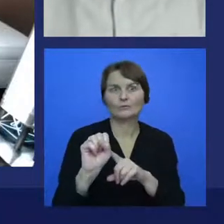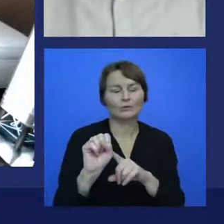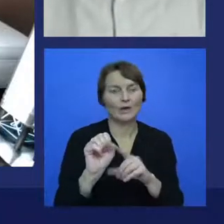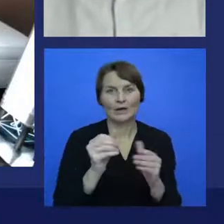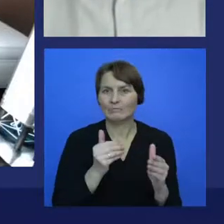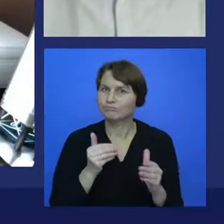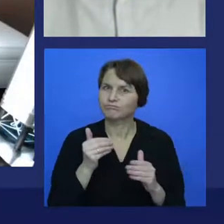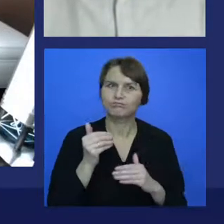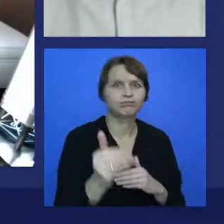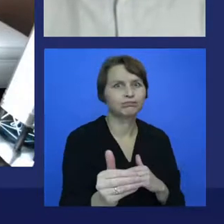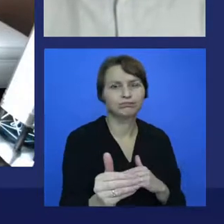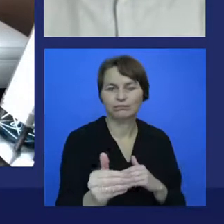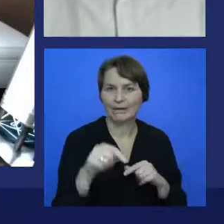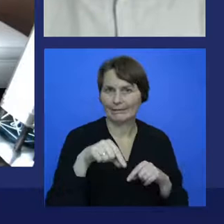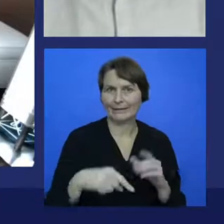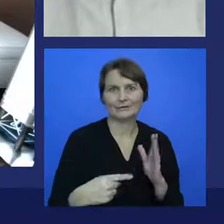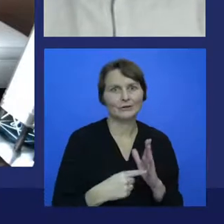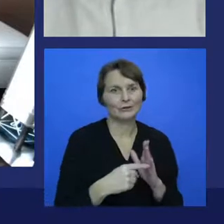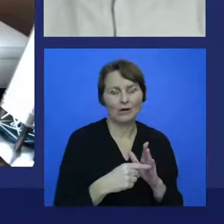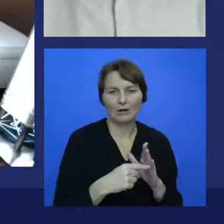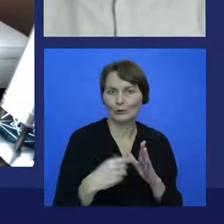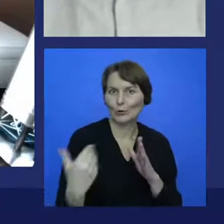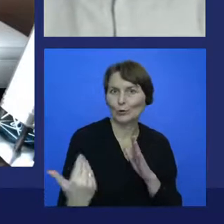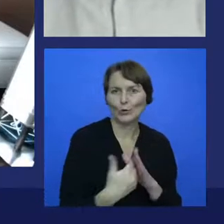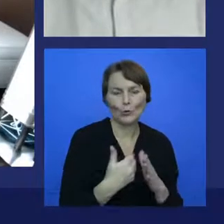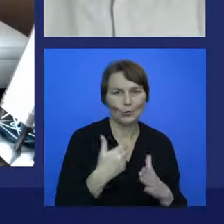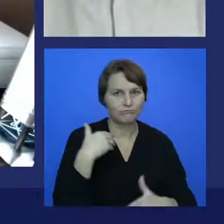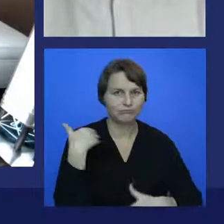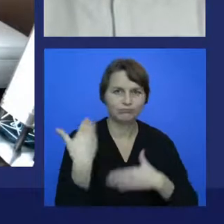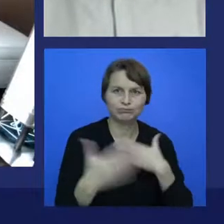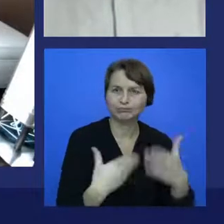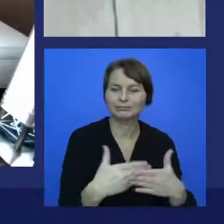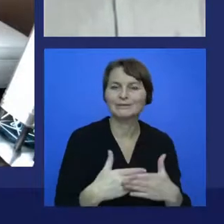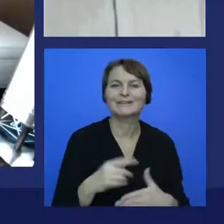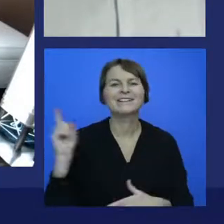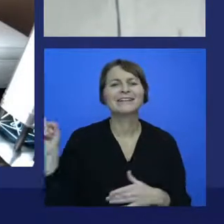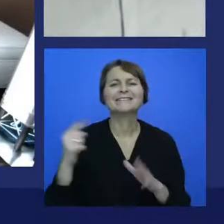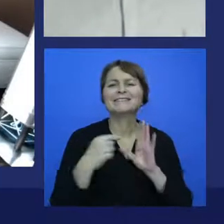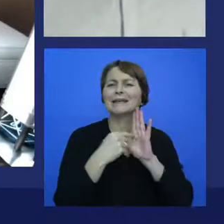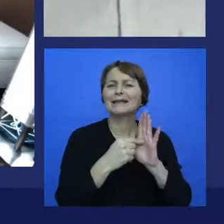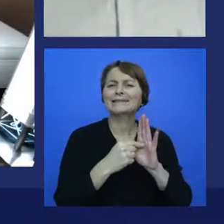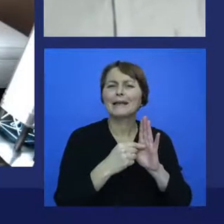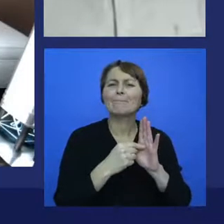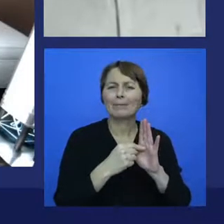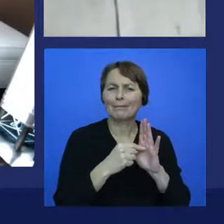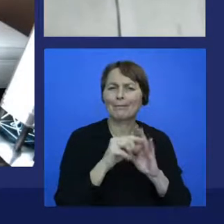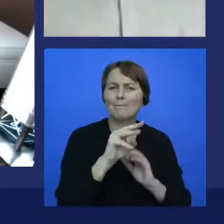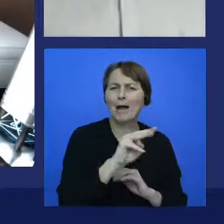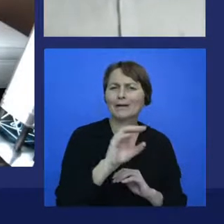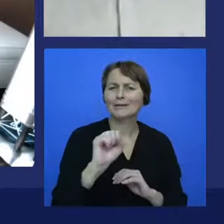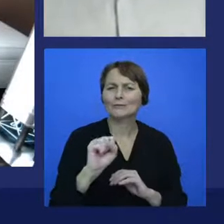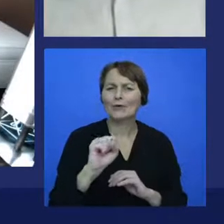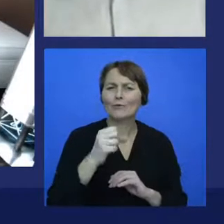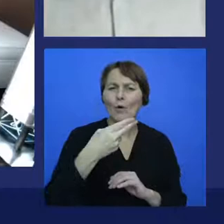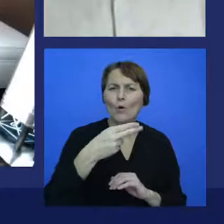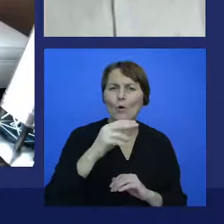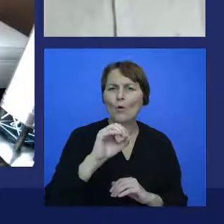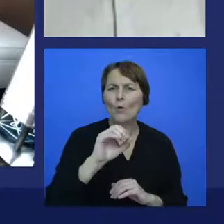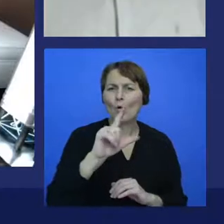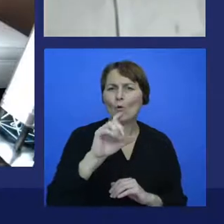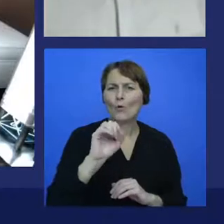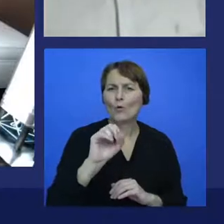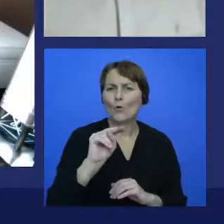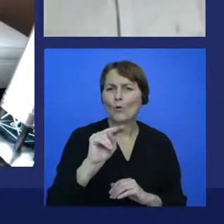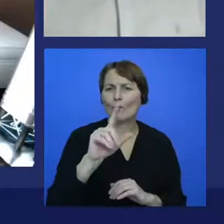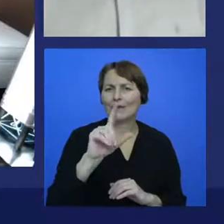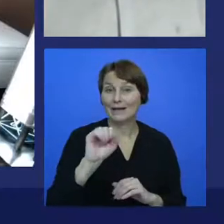example of the Microsoft's HoloLens being used to allow a father and a daughter to interact